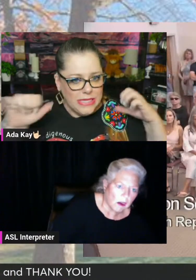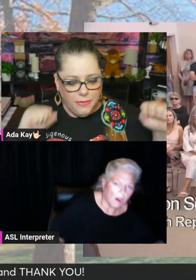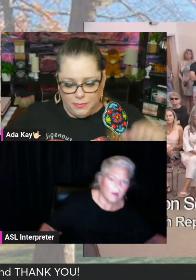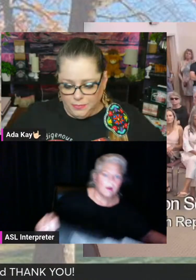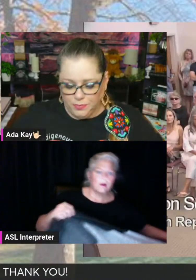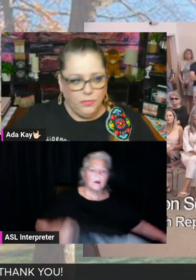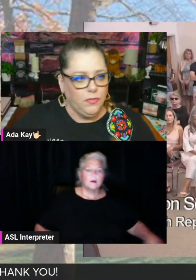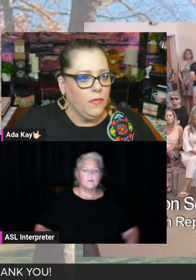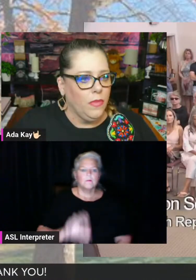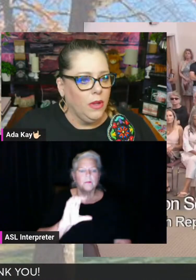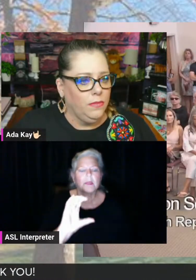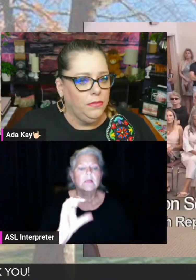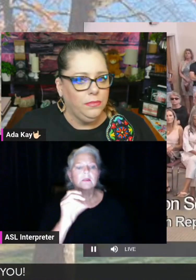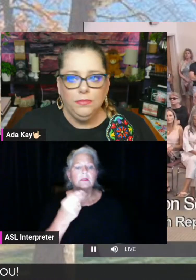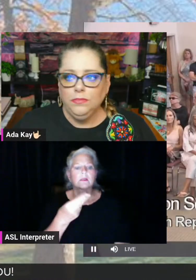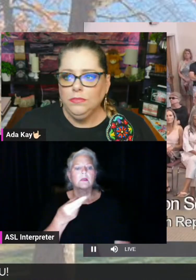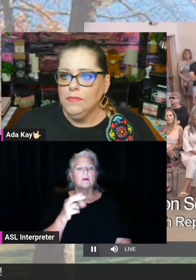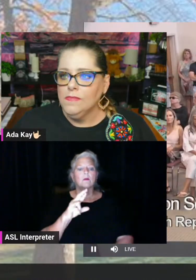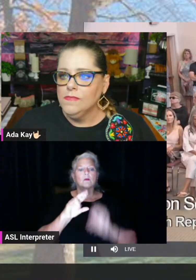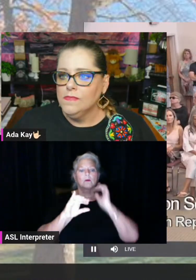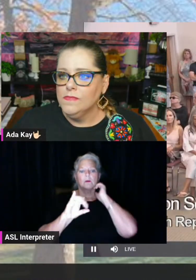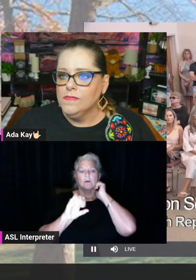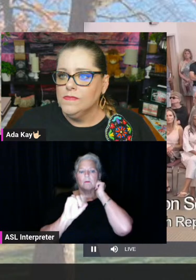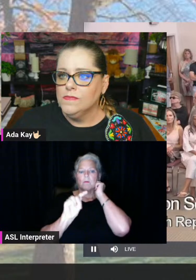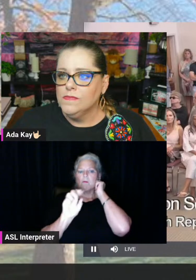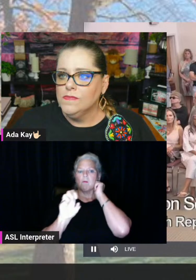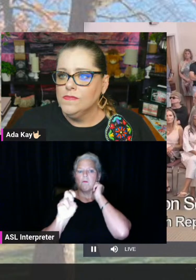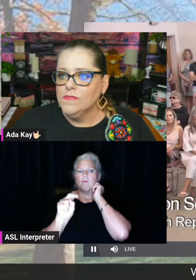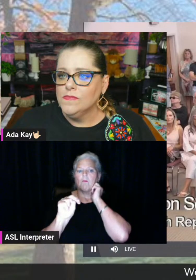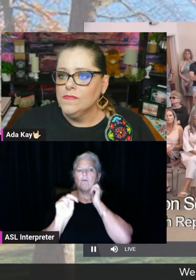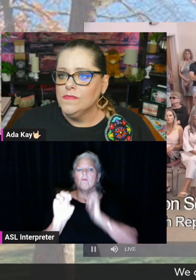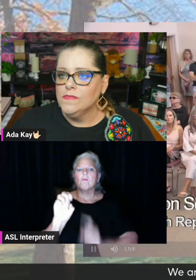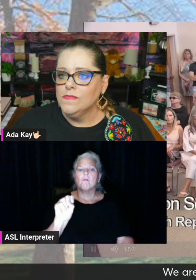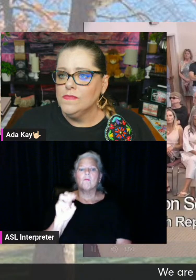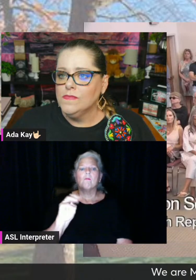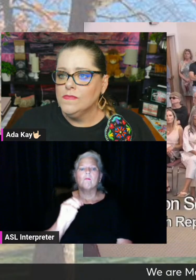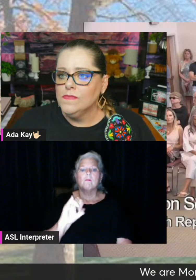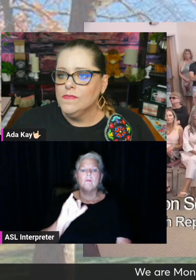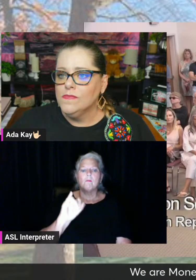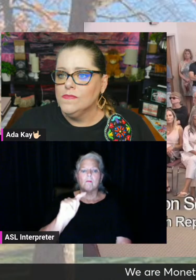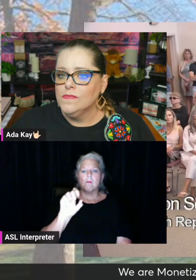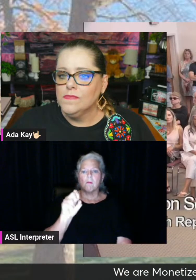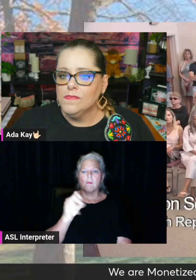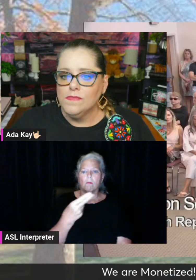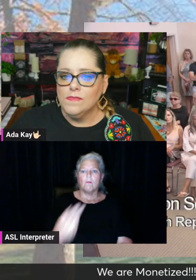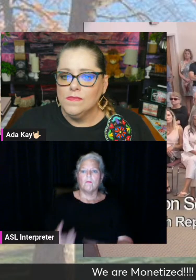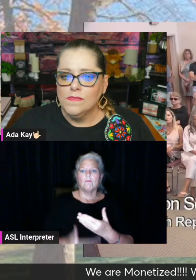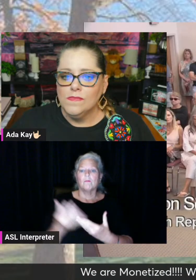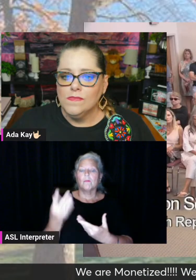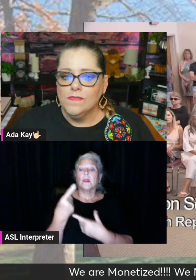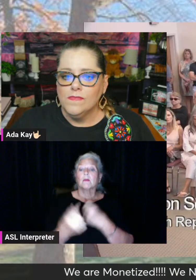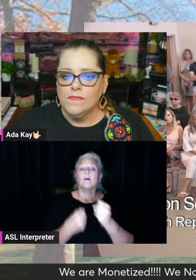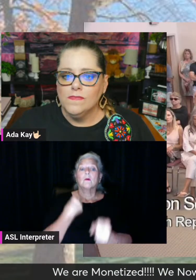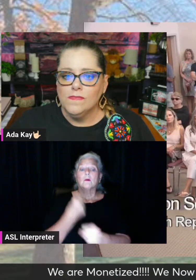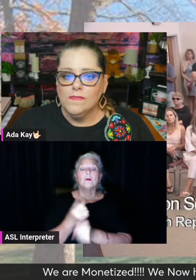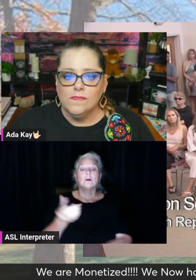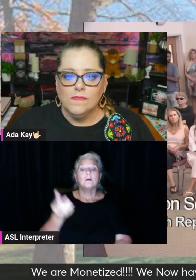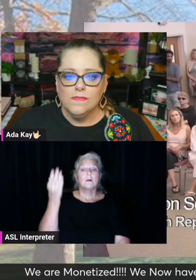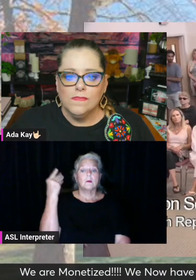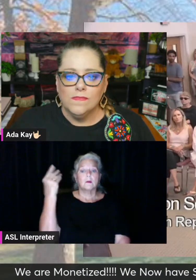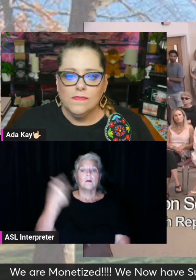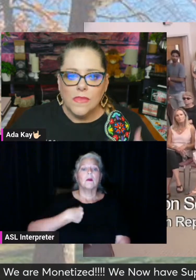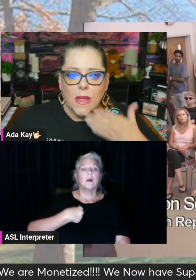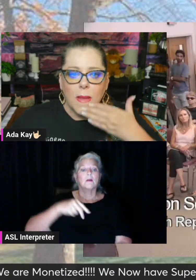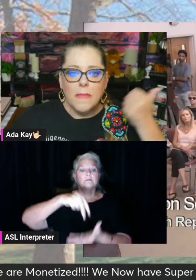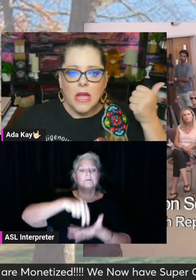Christine Smith, 50 Copper Smith Way. Nearly 1 year ago, I stood before the Select Board and spoke about the need to update the Select